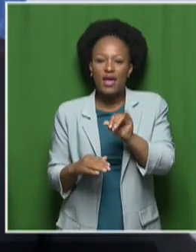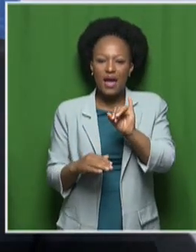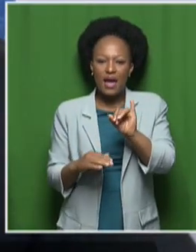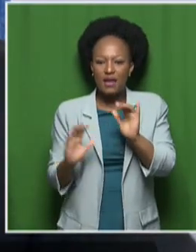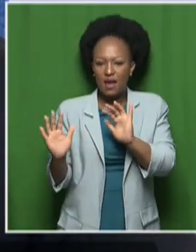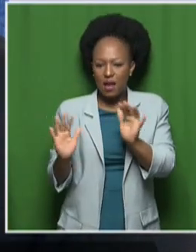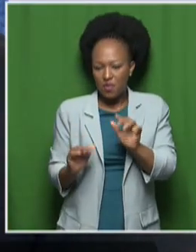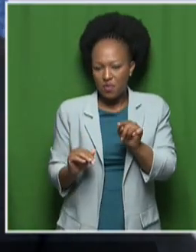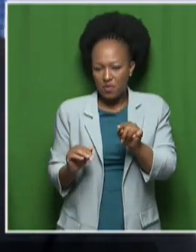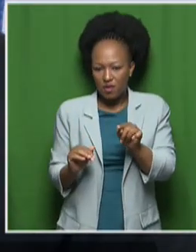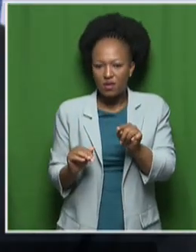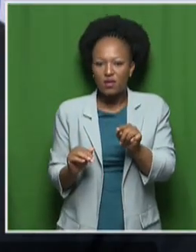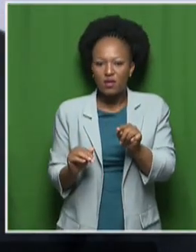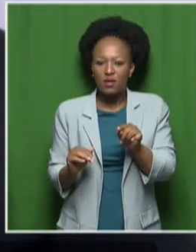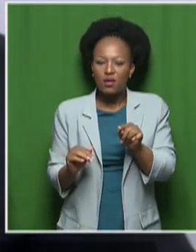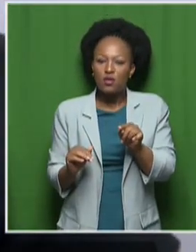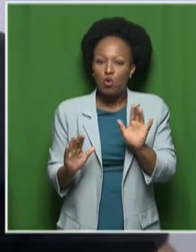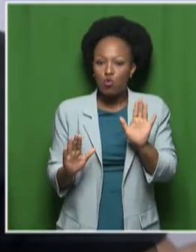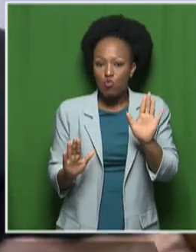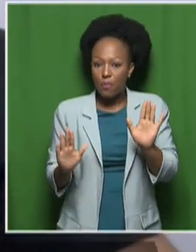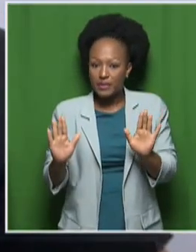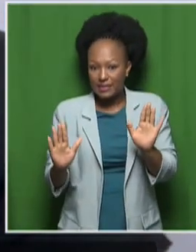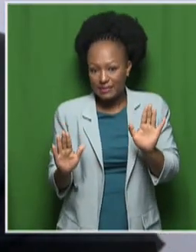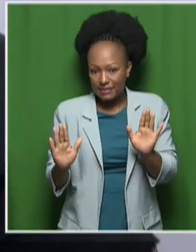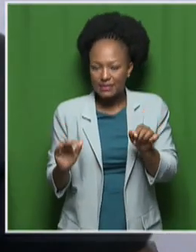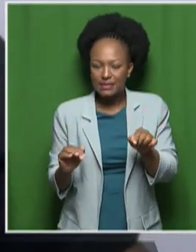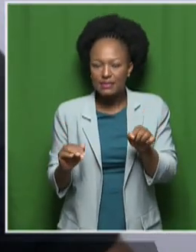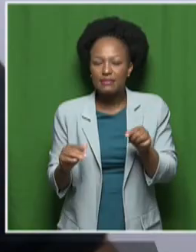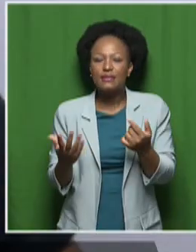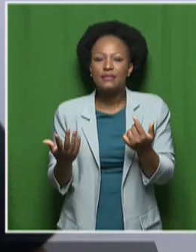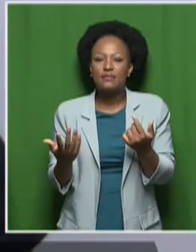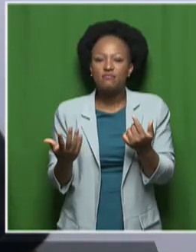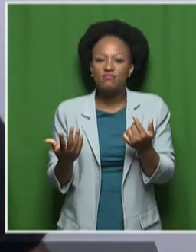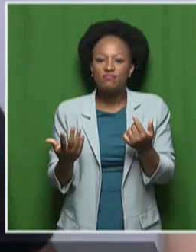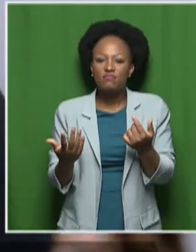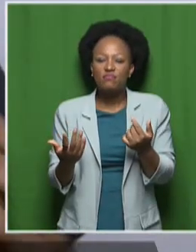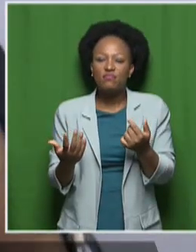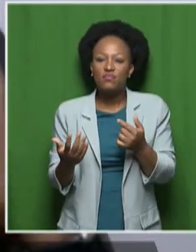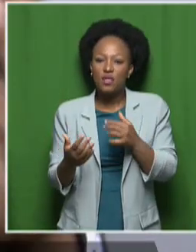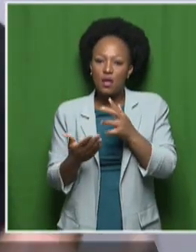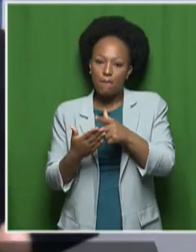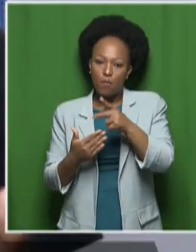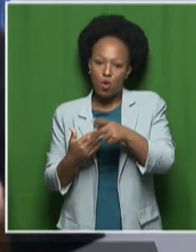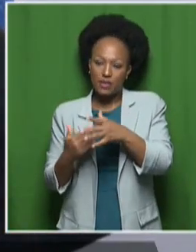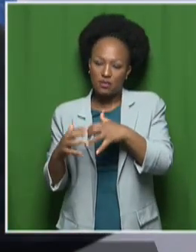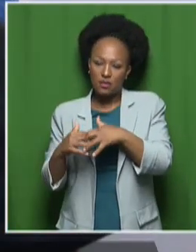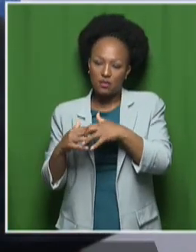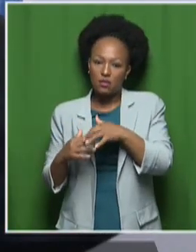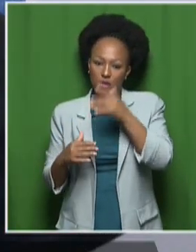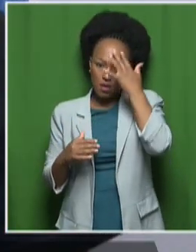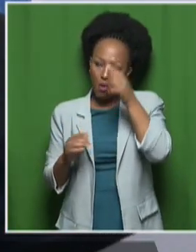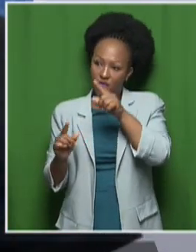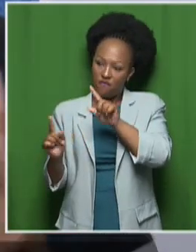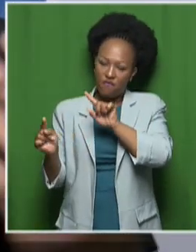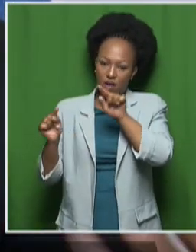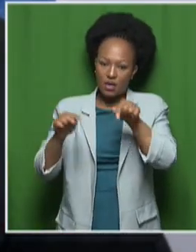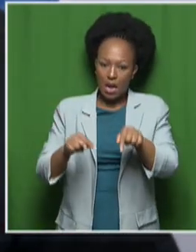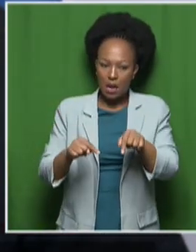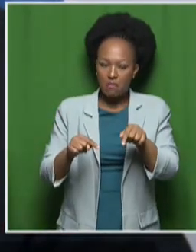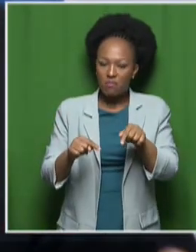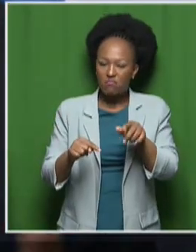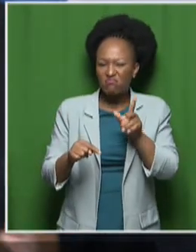intelligence and robotics. So this project, Prof came and, we tried to look at how we can